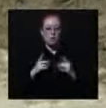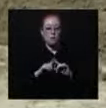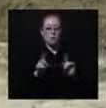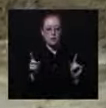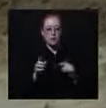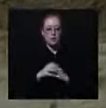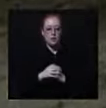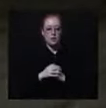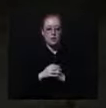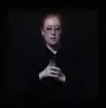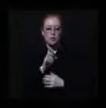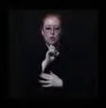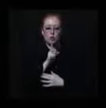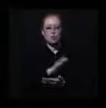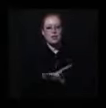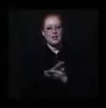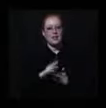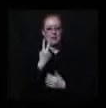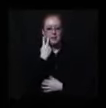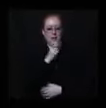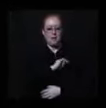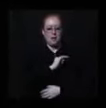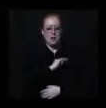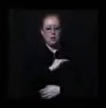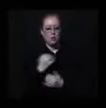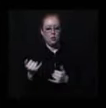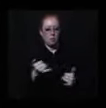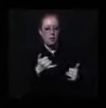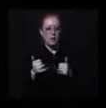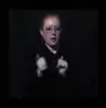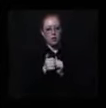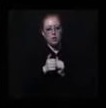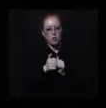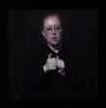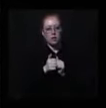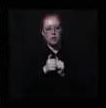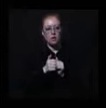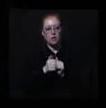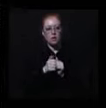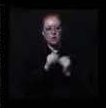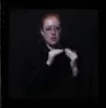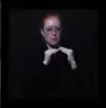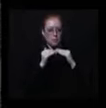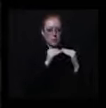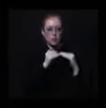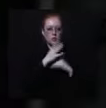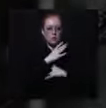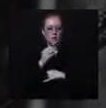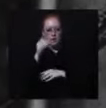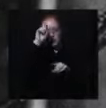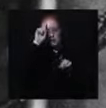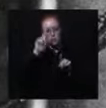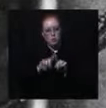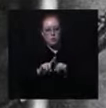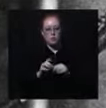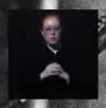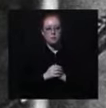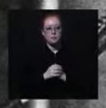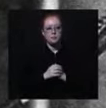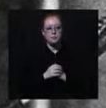However, it was really nice to see Matthew on the ball field playing with his with his peers and his brother,